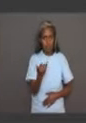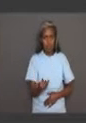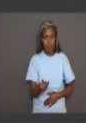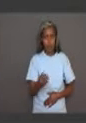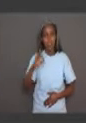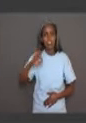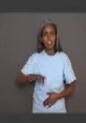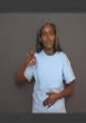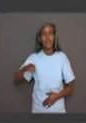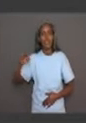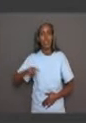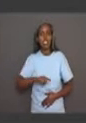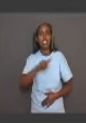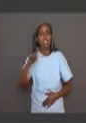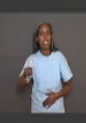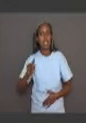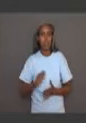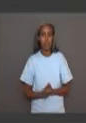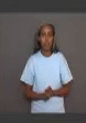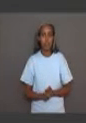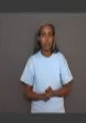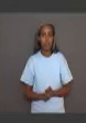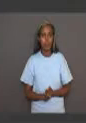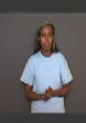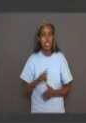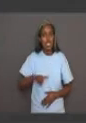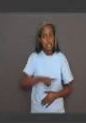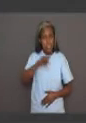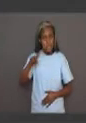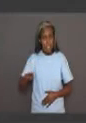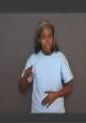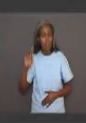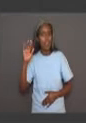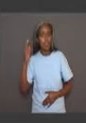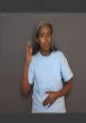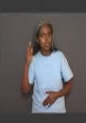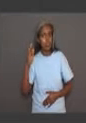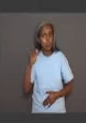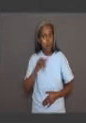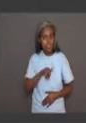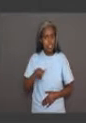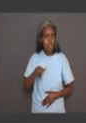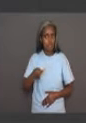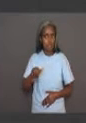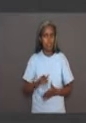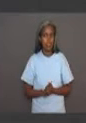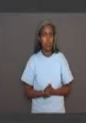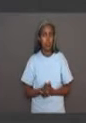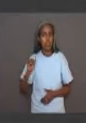the frequency curve. The curve appears to be symmetrical.